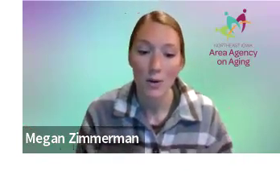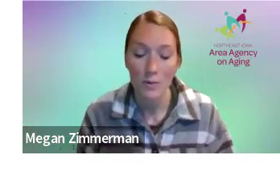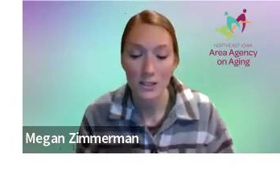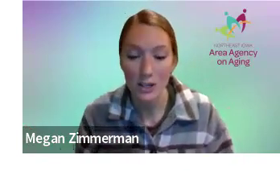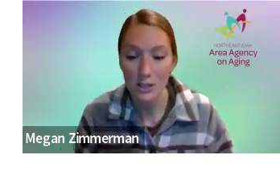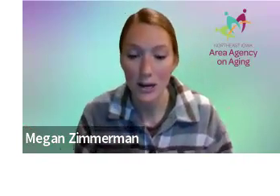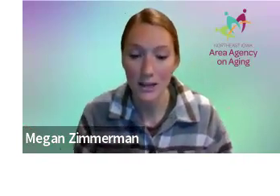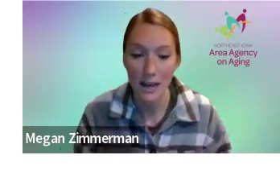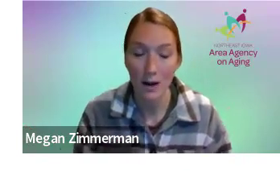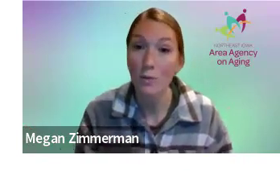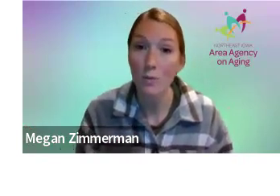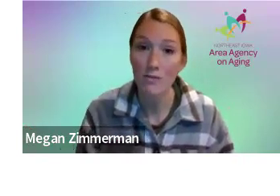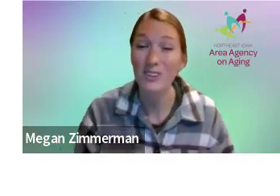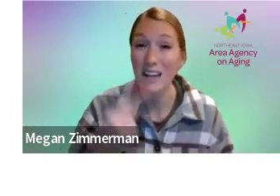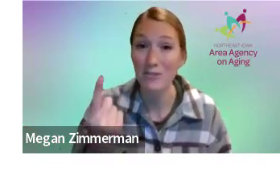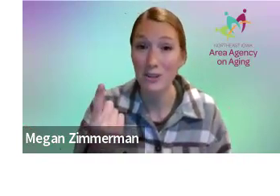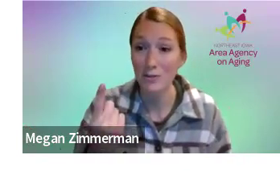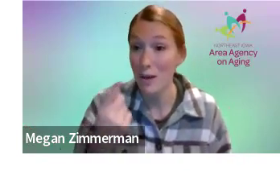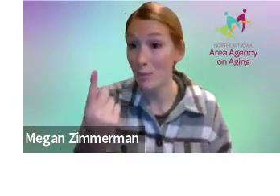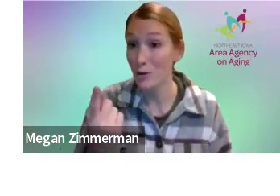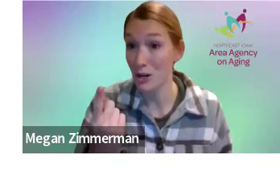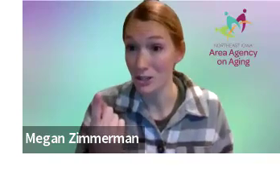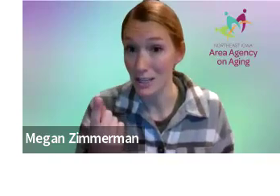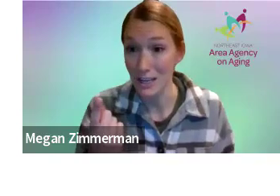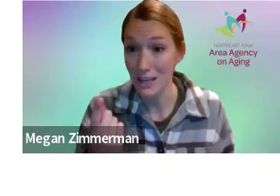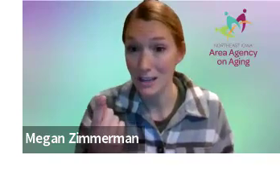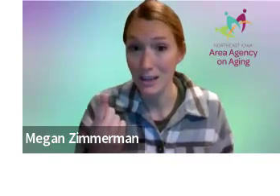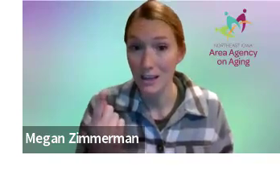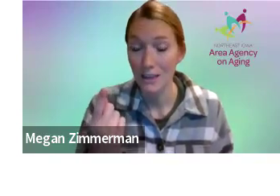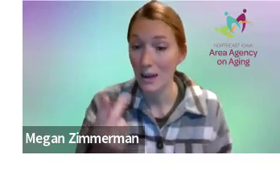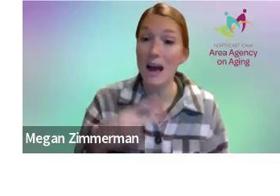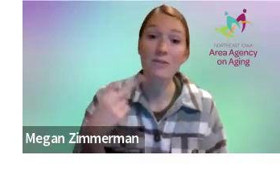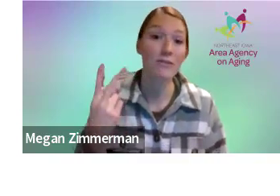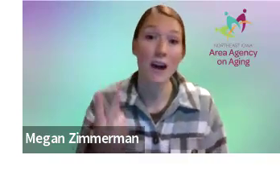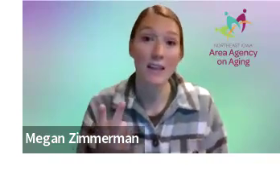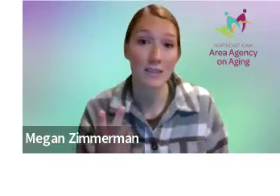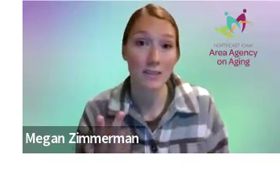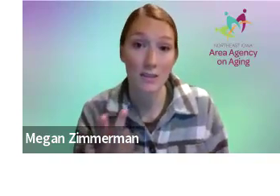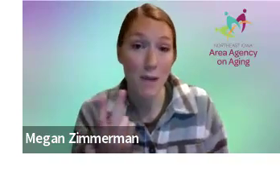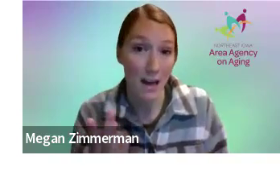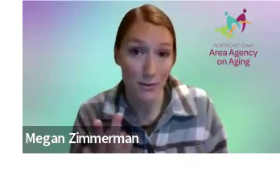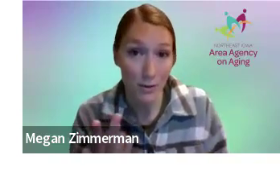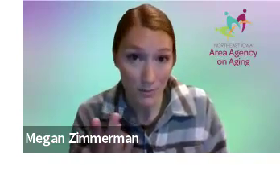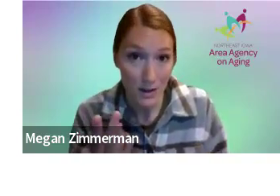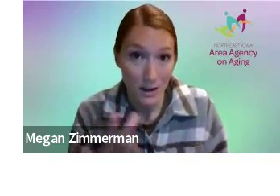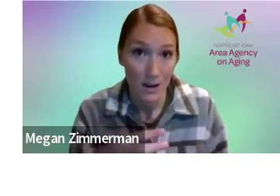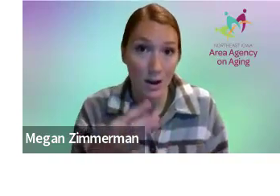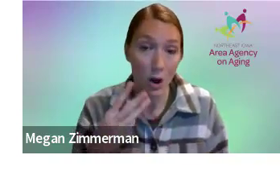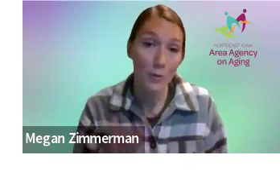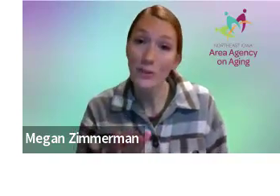but when we start to break it down, we first have to remember to brush our teeth. Then we have to find the